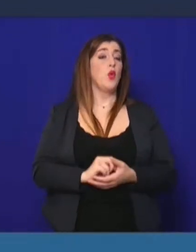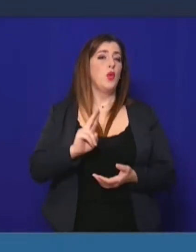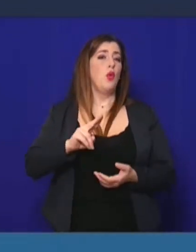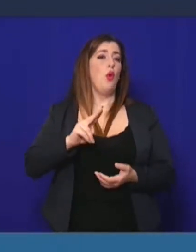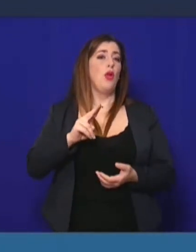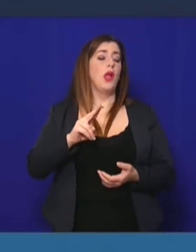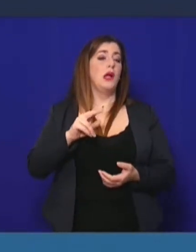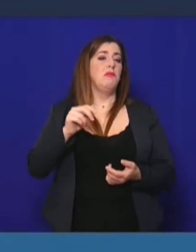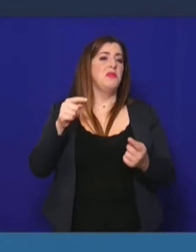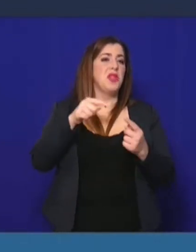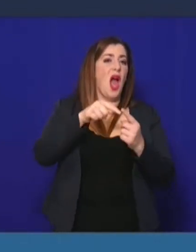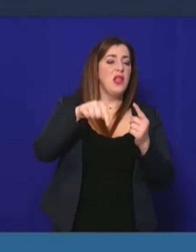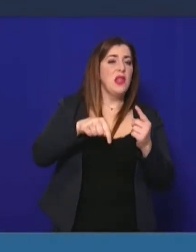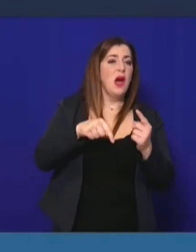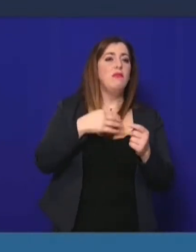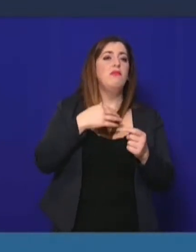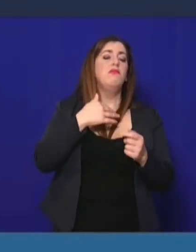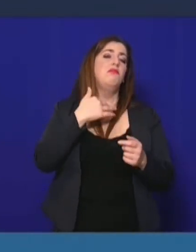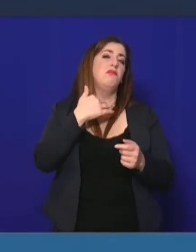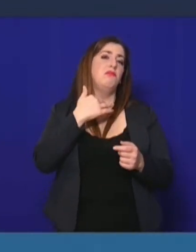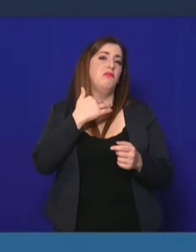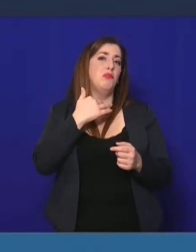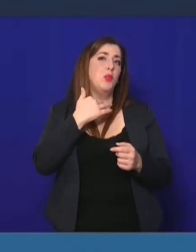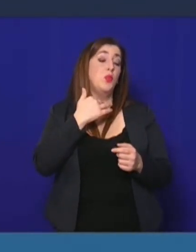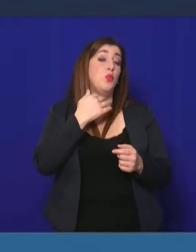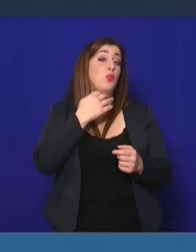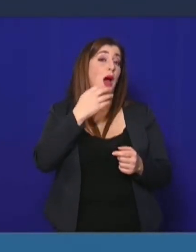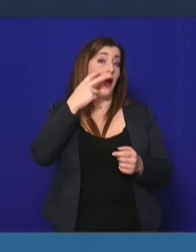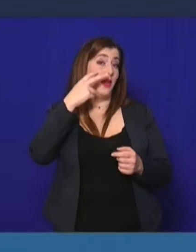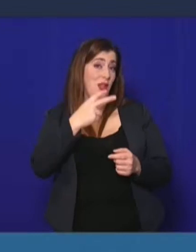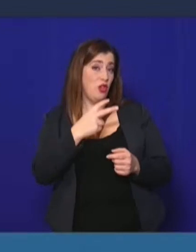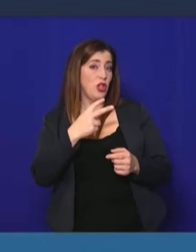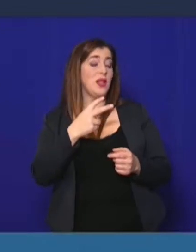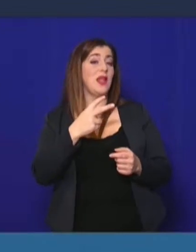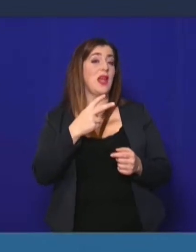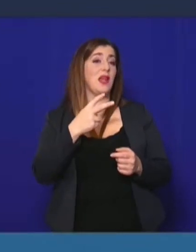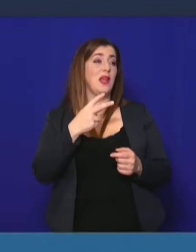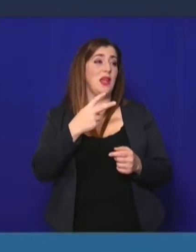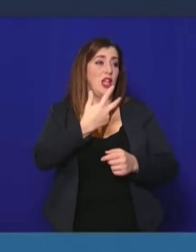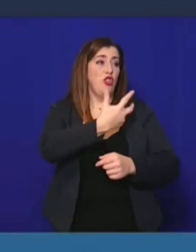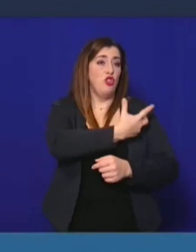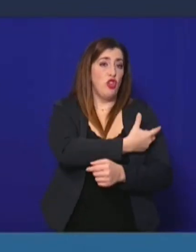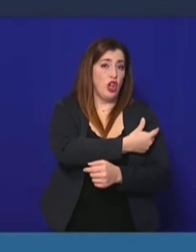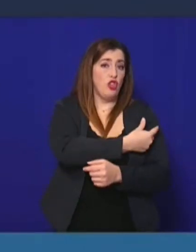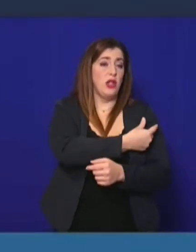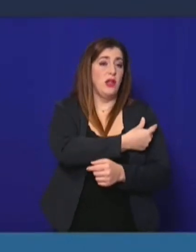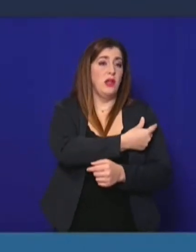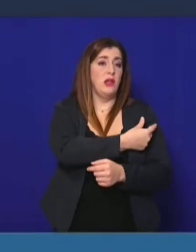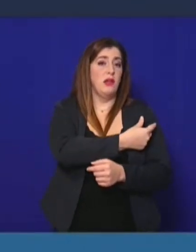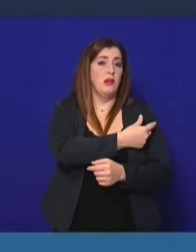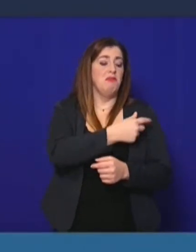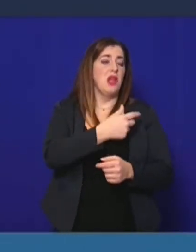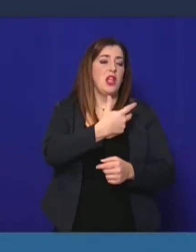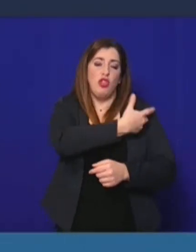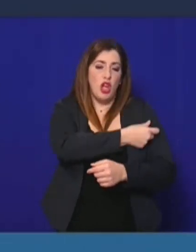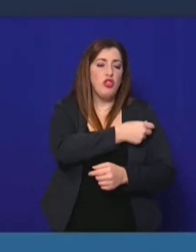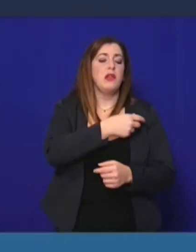għandna bħalissa preżenti, però nifhmu wkoll li studji fuq dan il-varjant ikun baqa' għaddej ukoll.